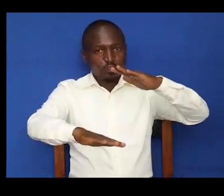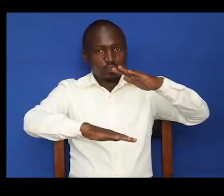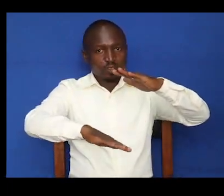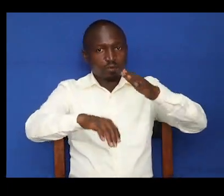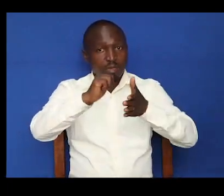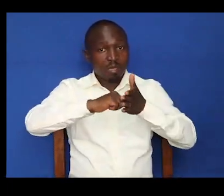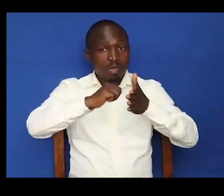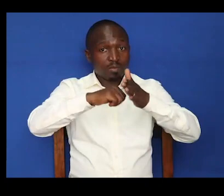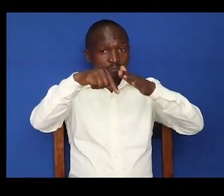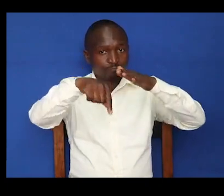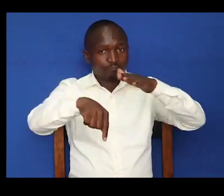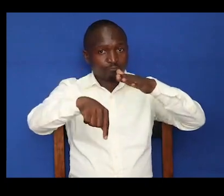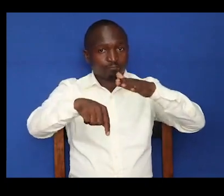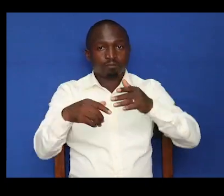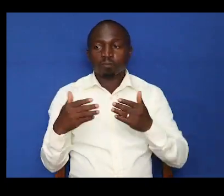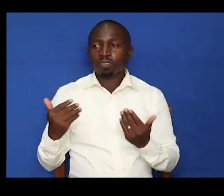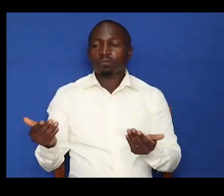But worldwide,